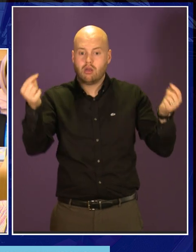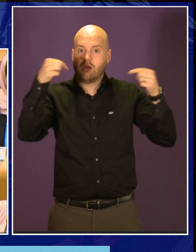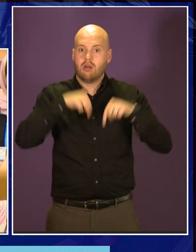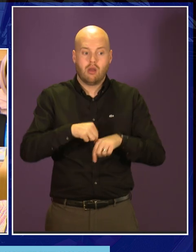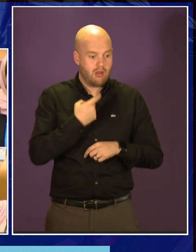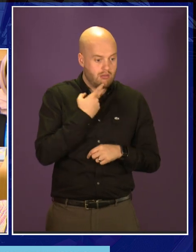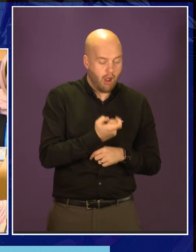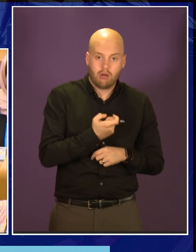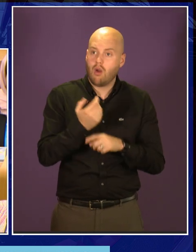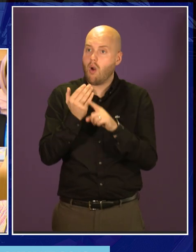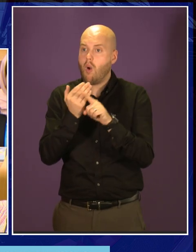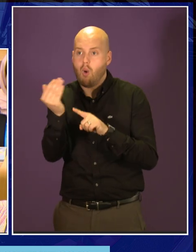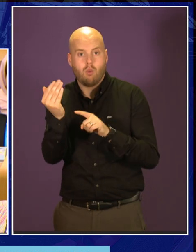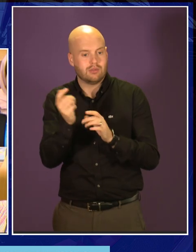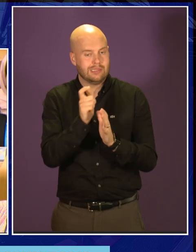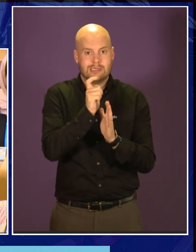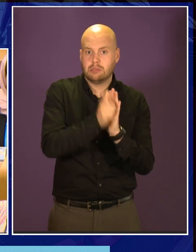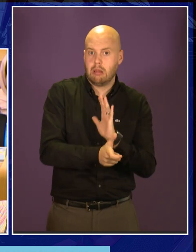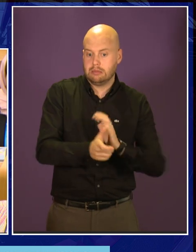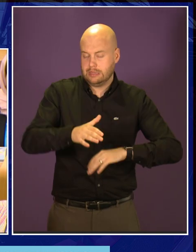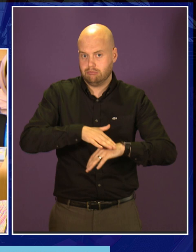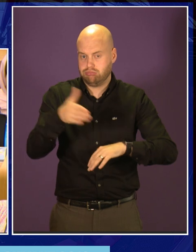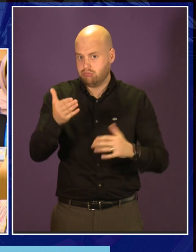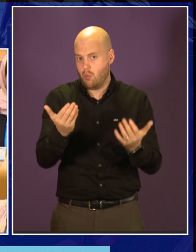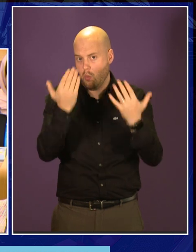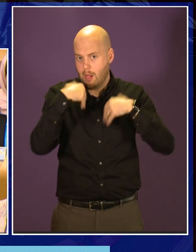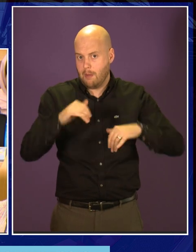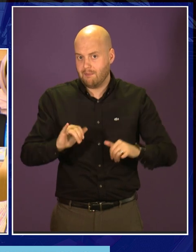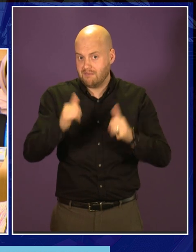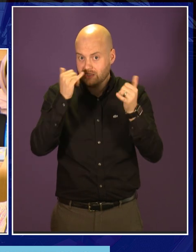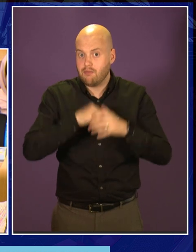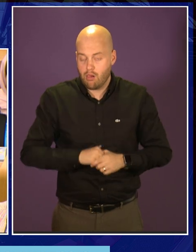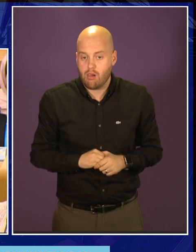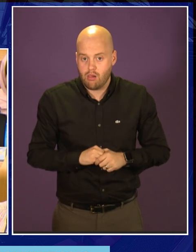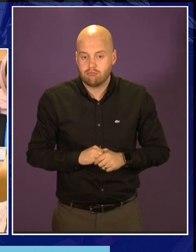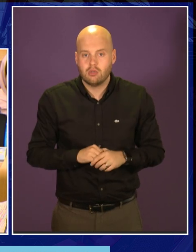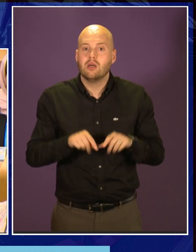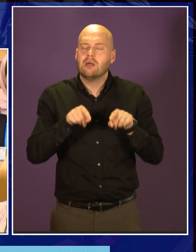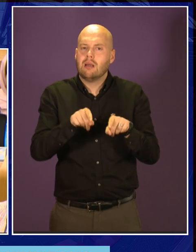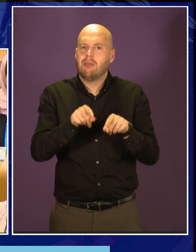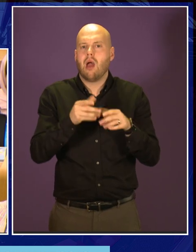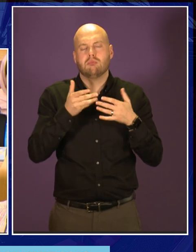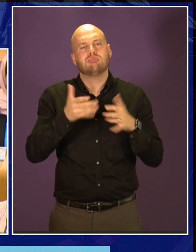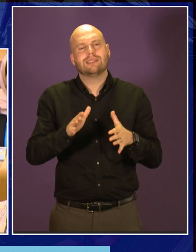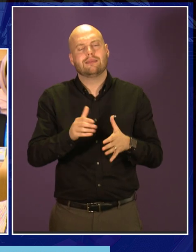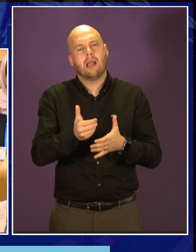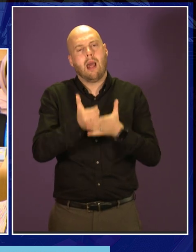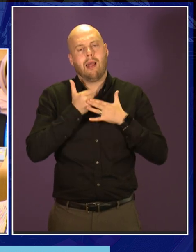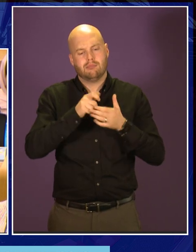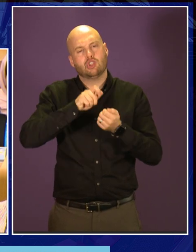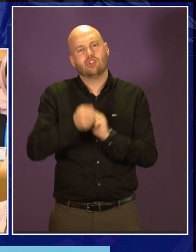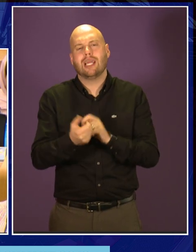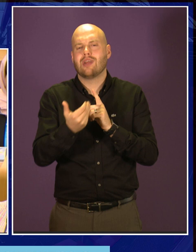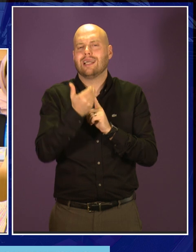old and persons with disabilities in our country. And this has helped to shape the identity of the nation through knowledge